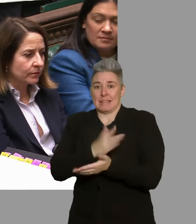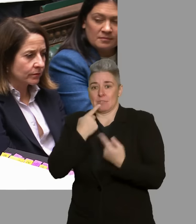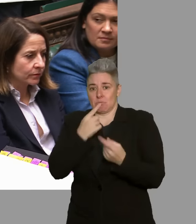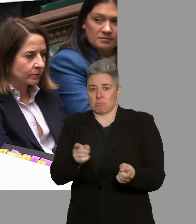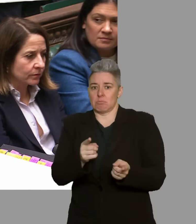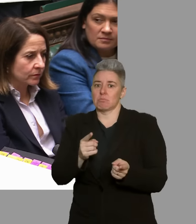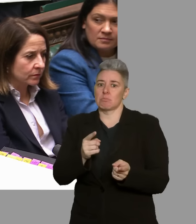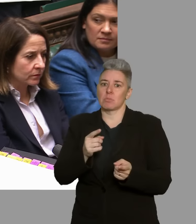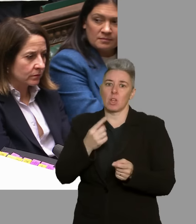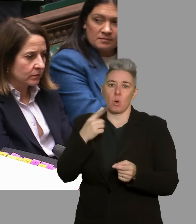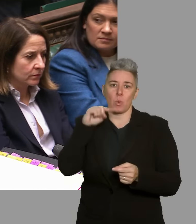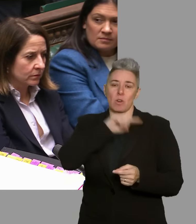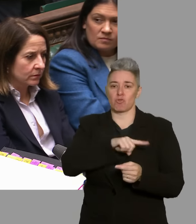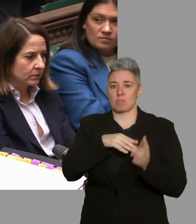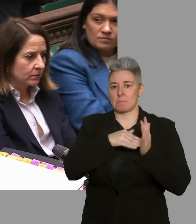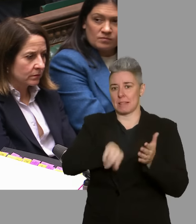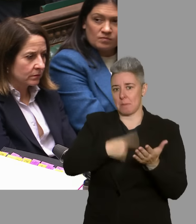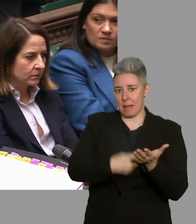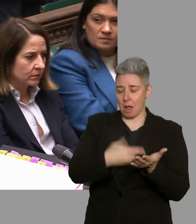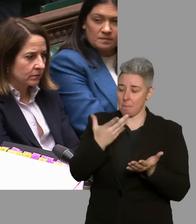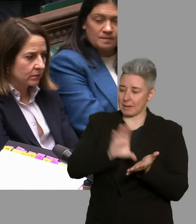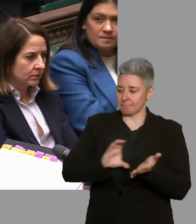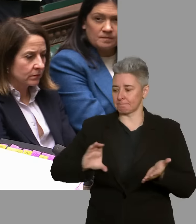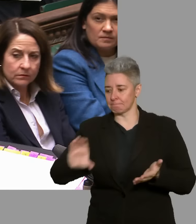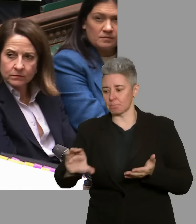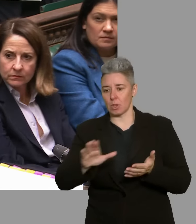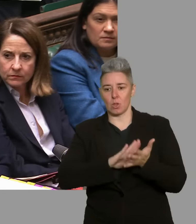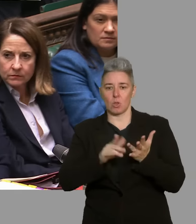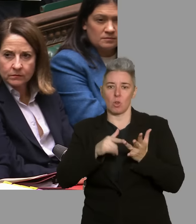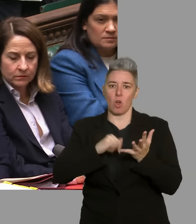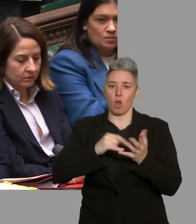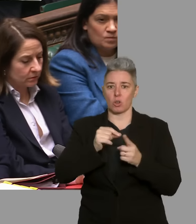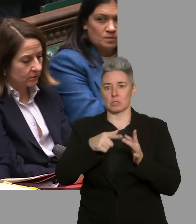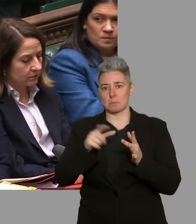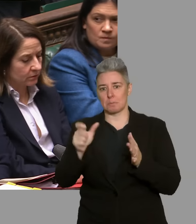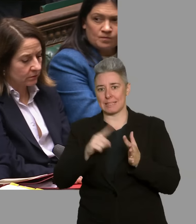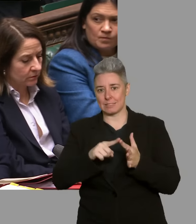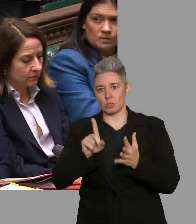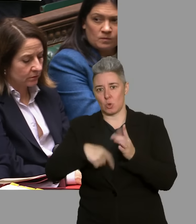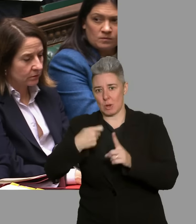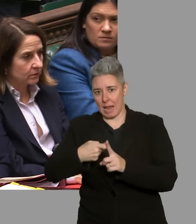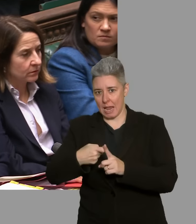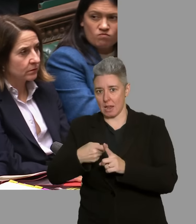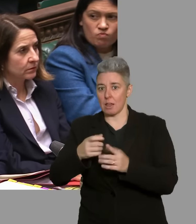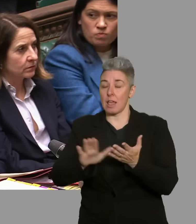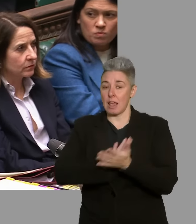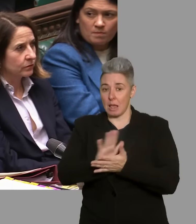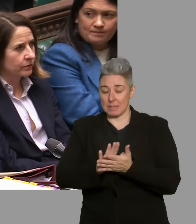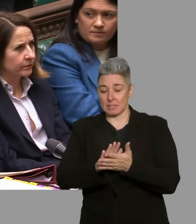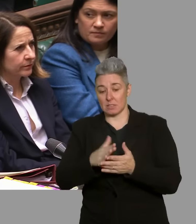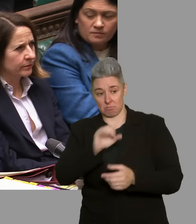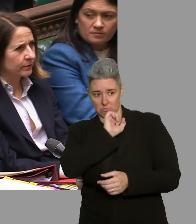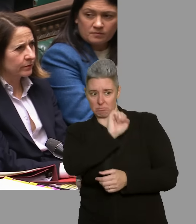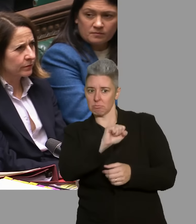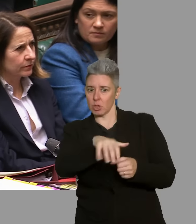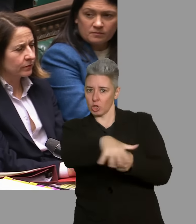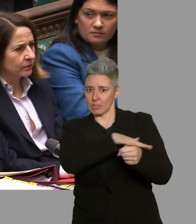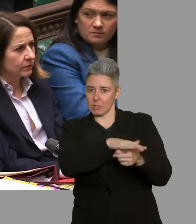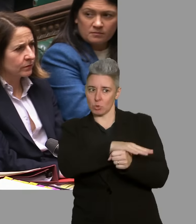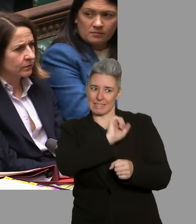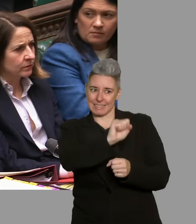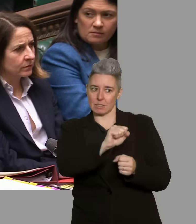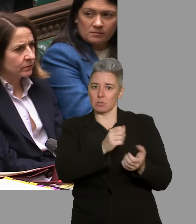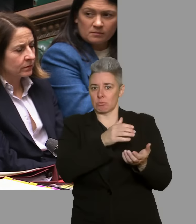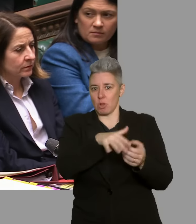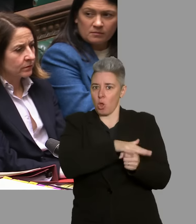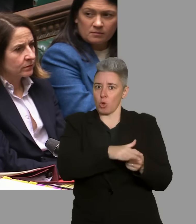can create the best environment to deliver care. That's backed, Mr. Speaker, by £26 million investment for children and young